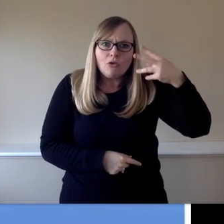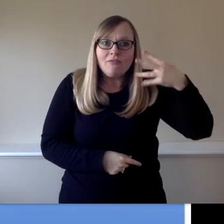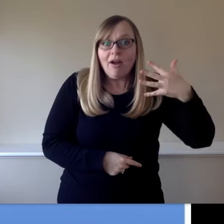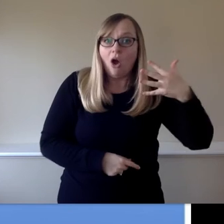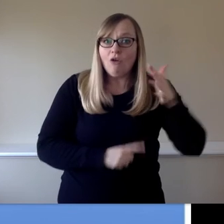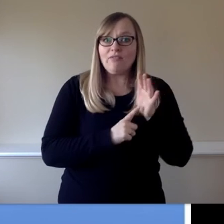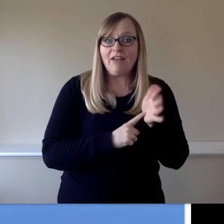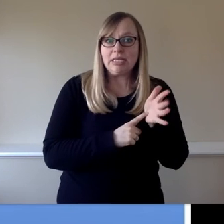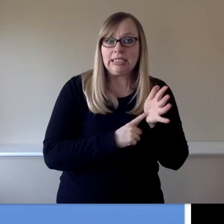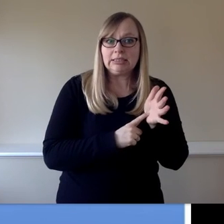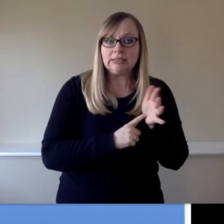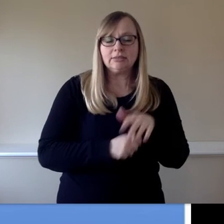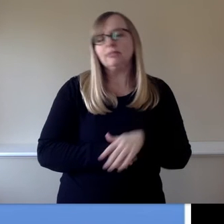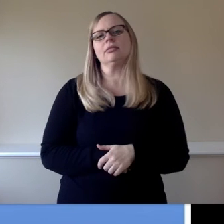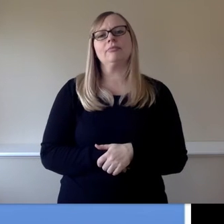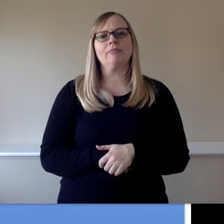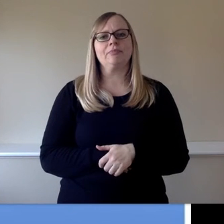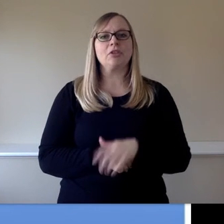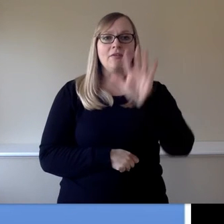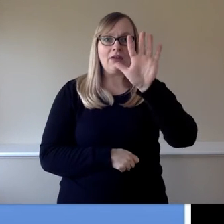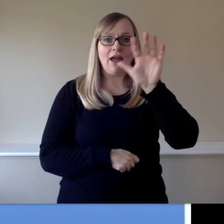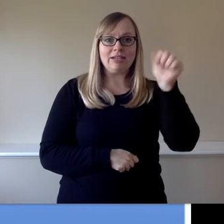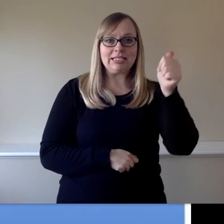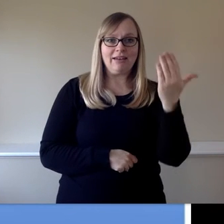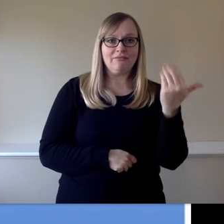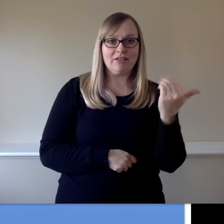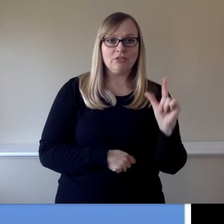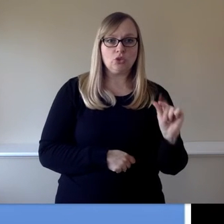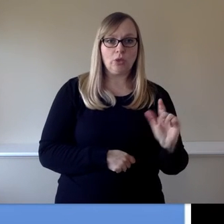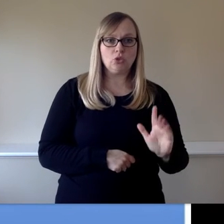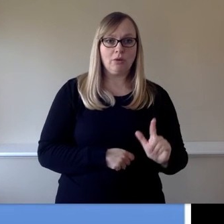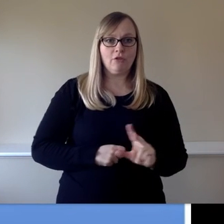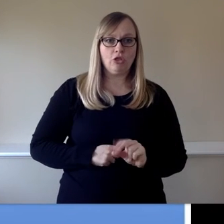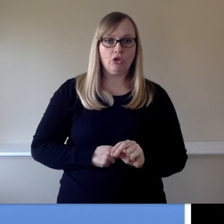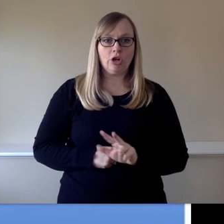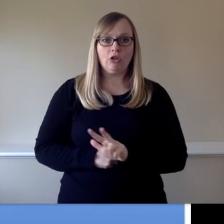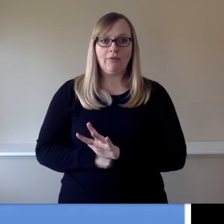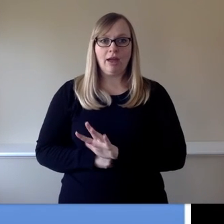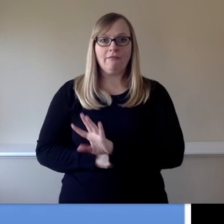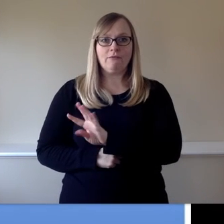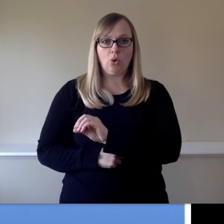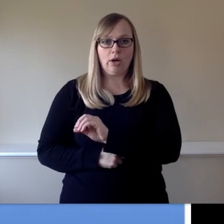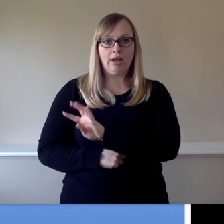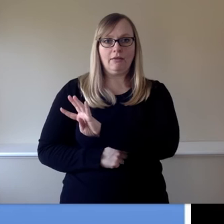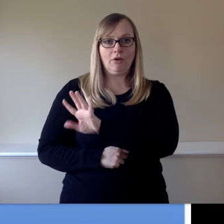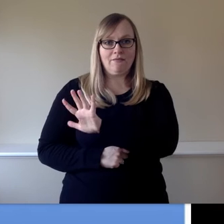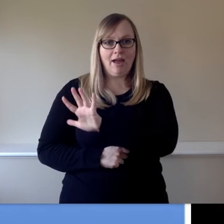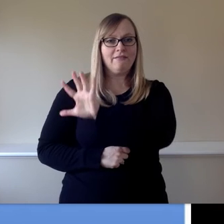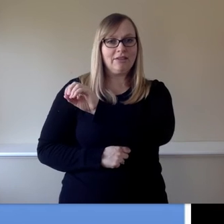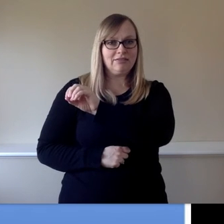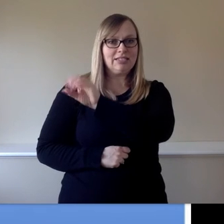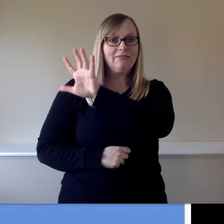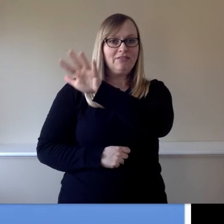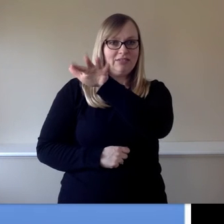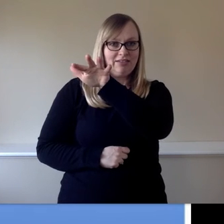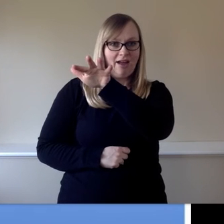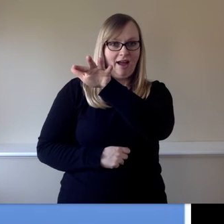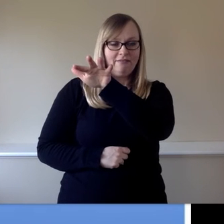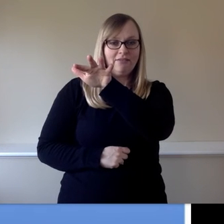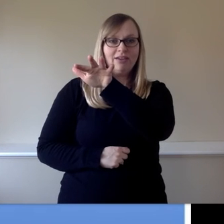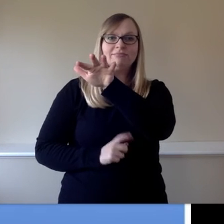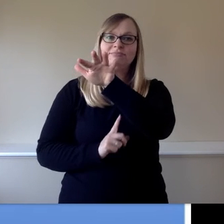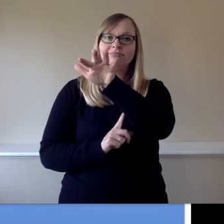each. So 5, 10, 15, 20, 25, 30, 35, 40, 45, 50,